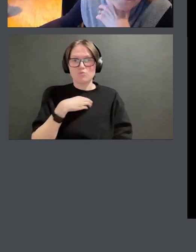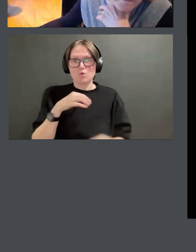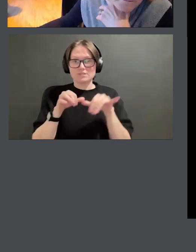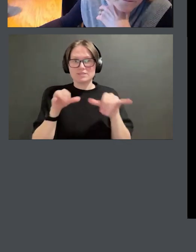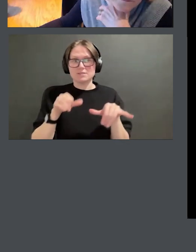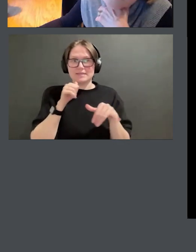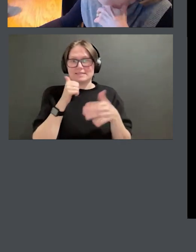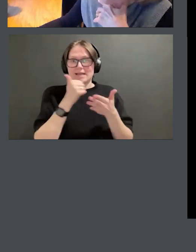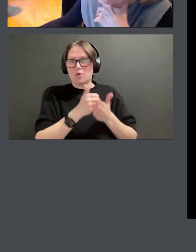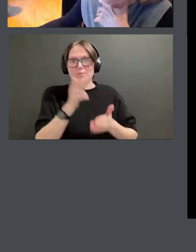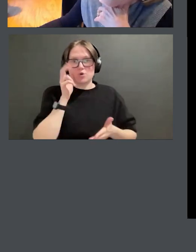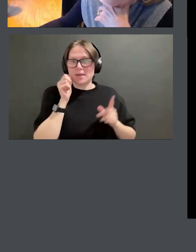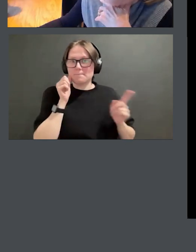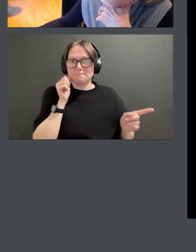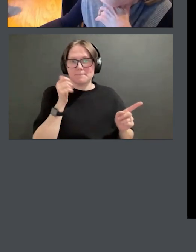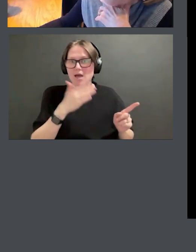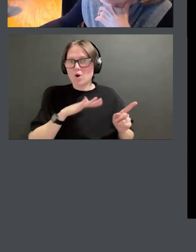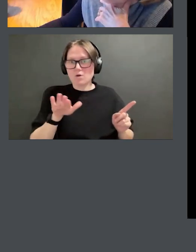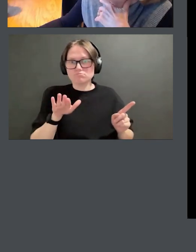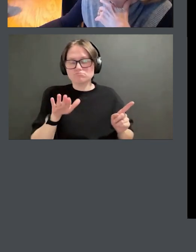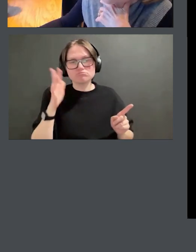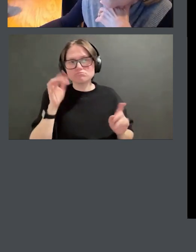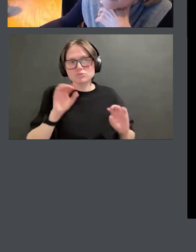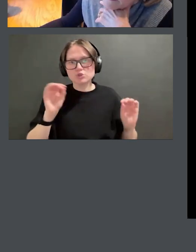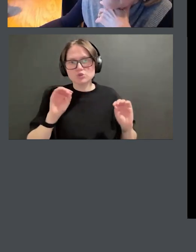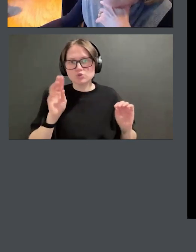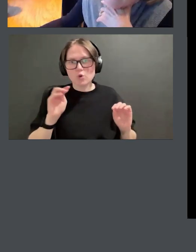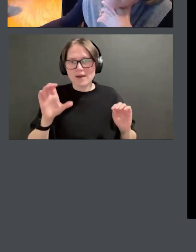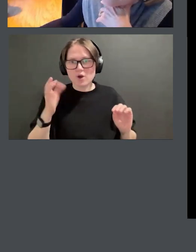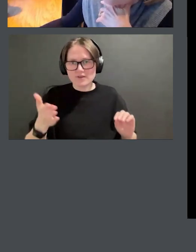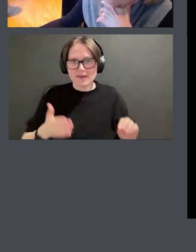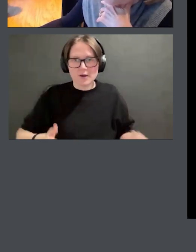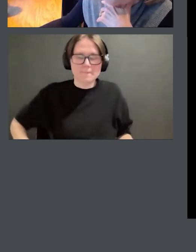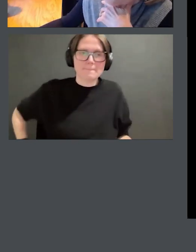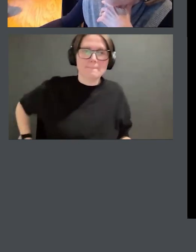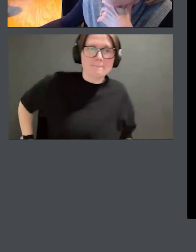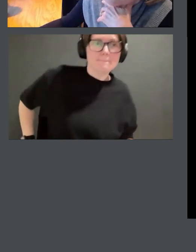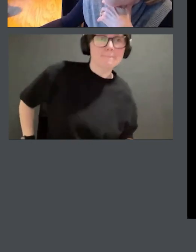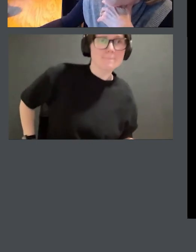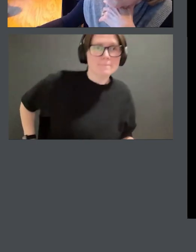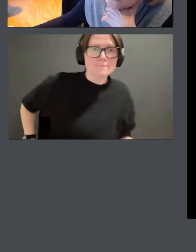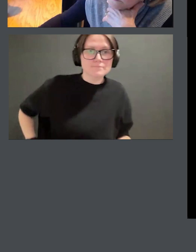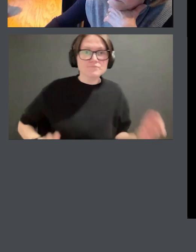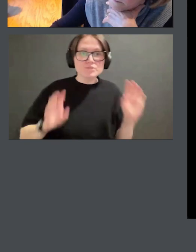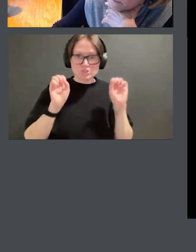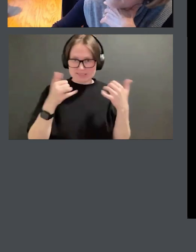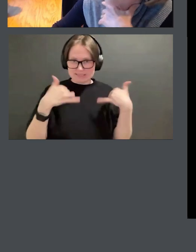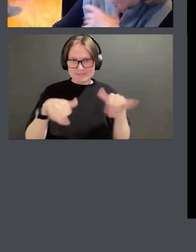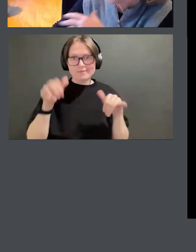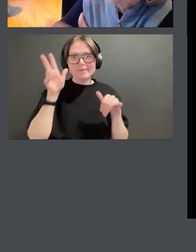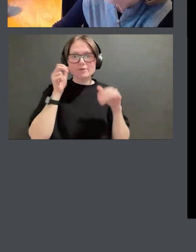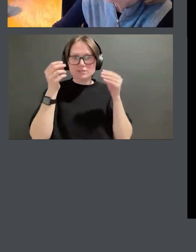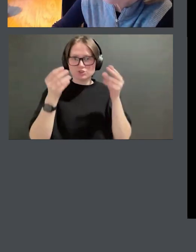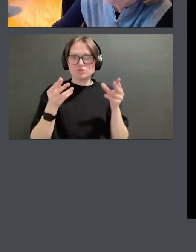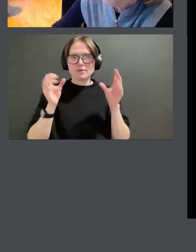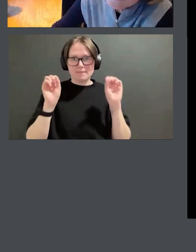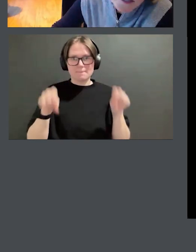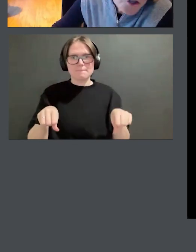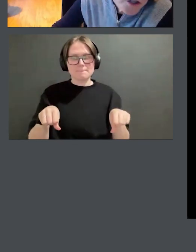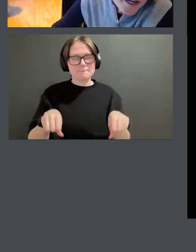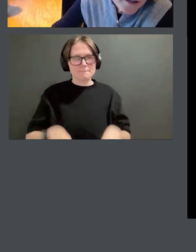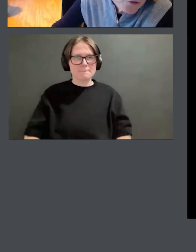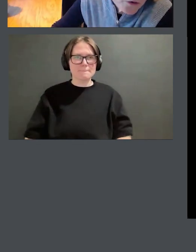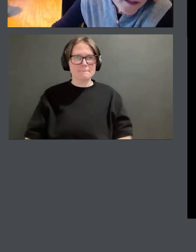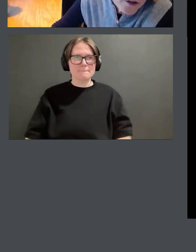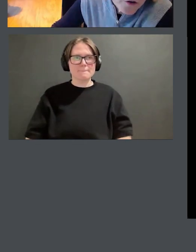him because there's no mic over there. She can still hear the teacher. So she misses out on a